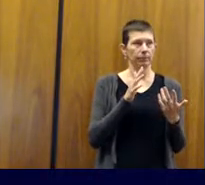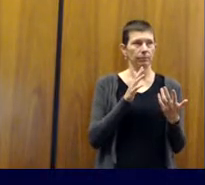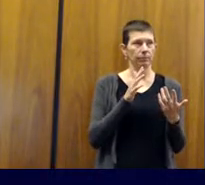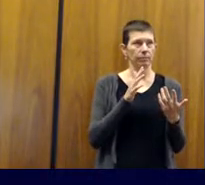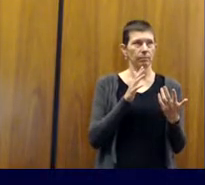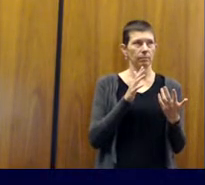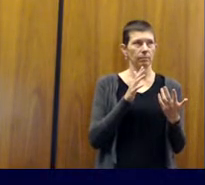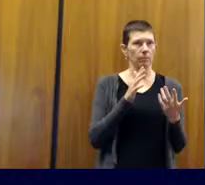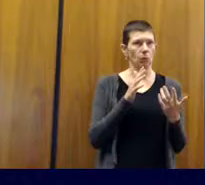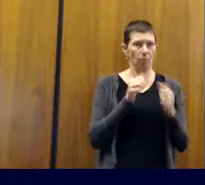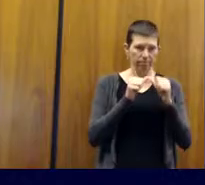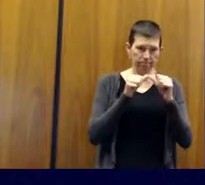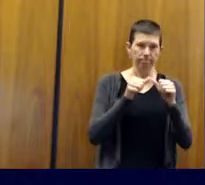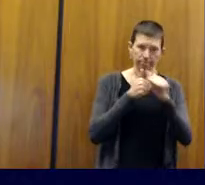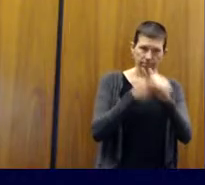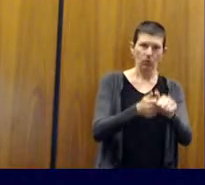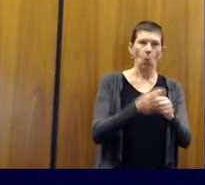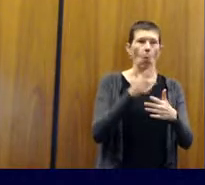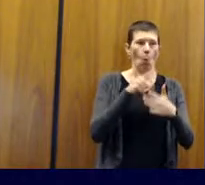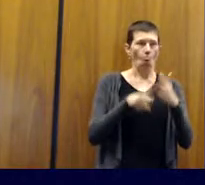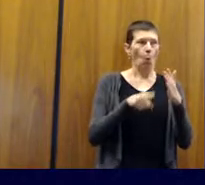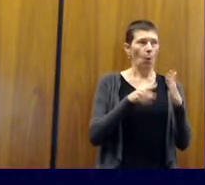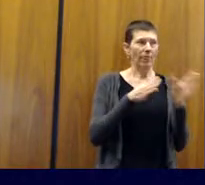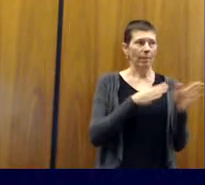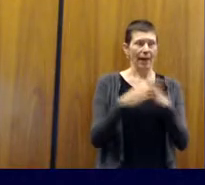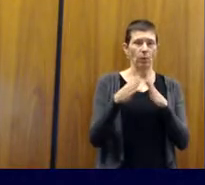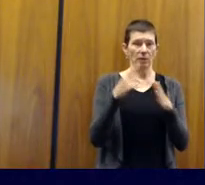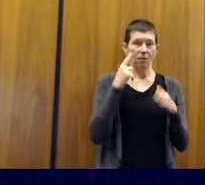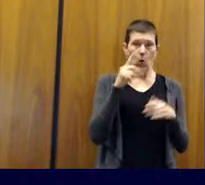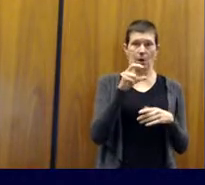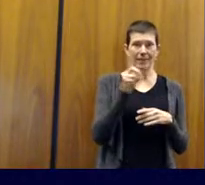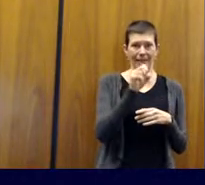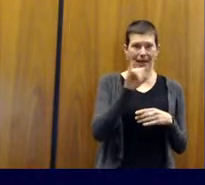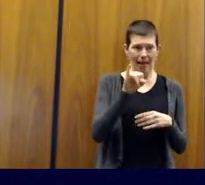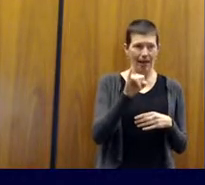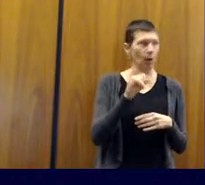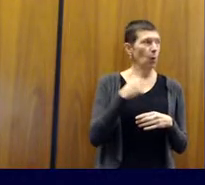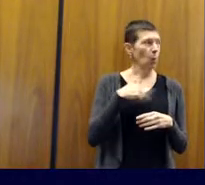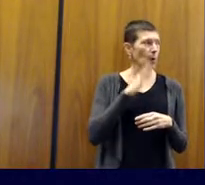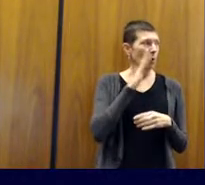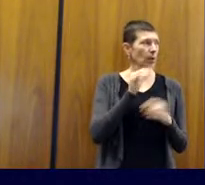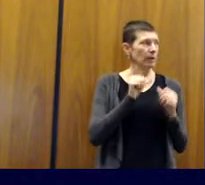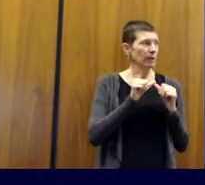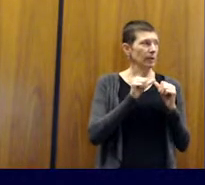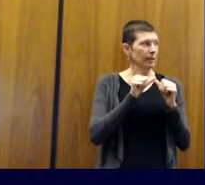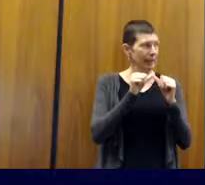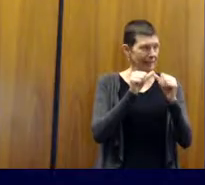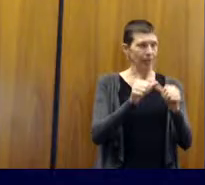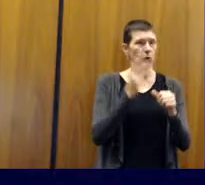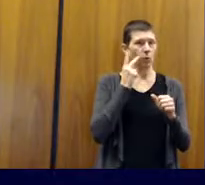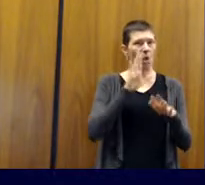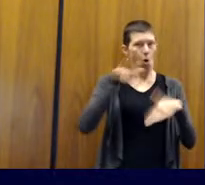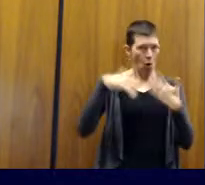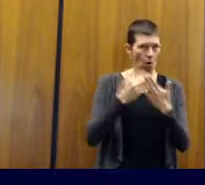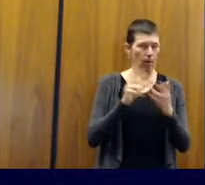carry out what this board's plan was for DEI, we will continue to see all